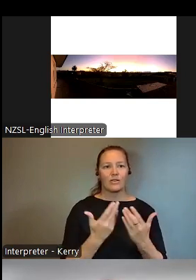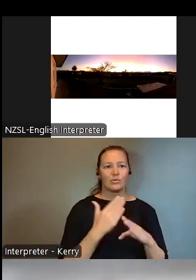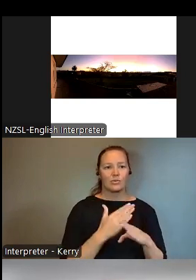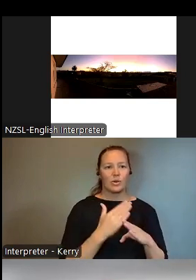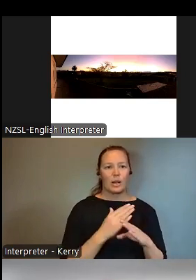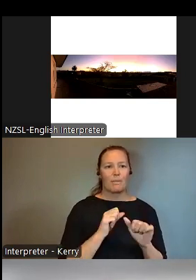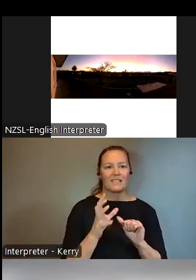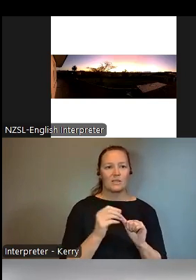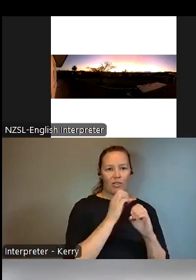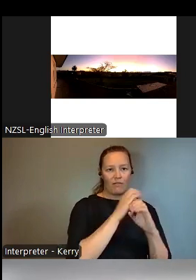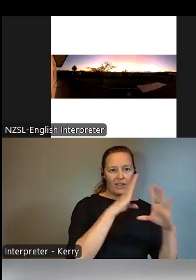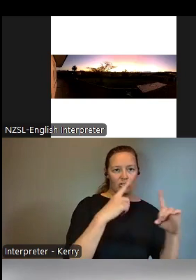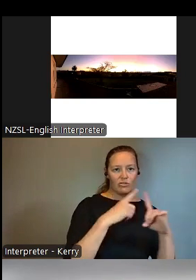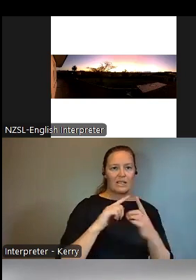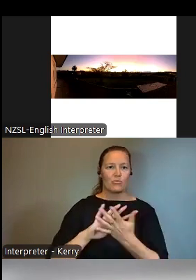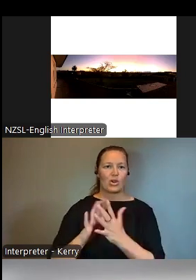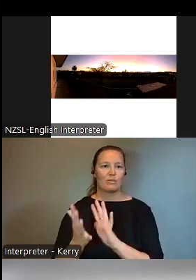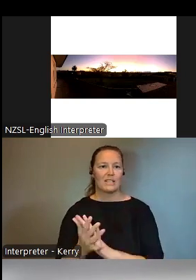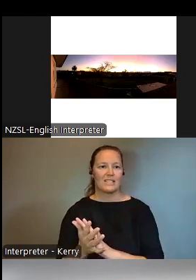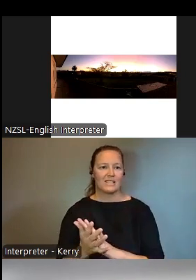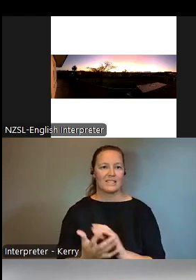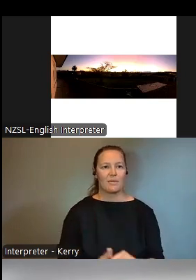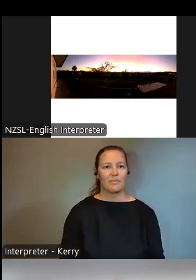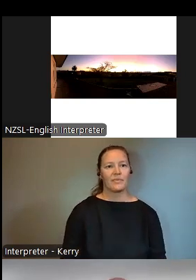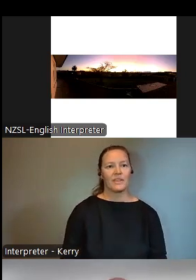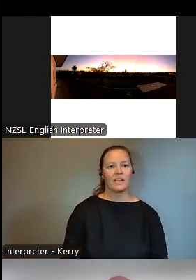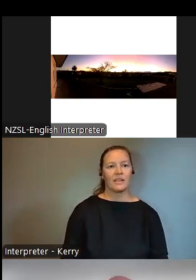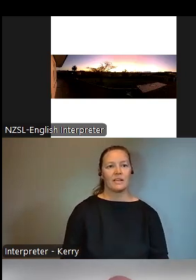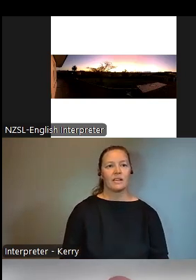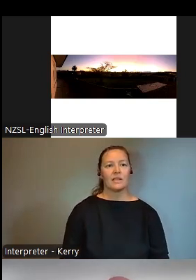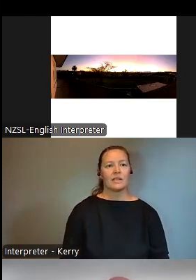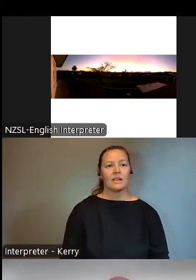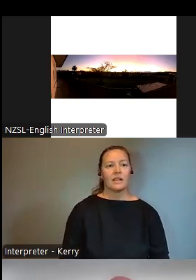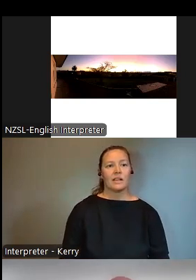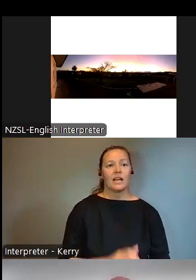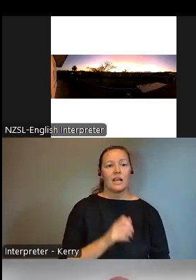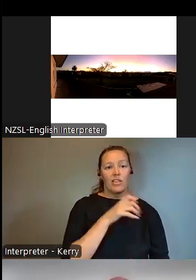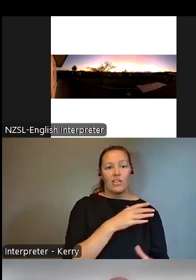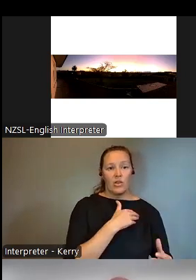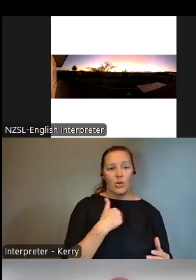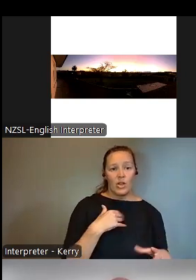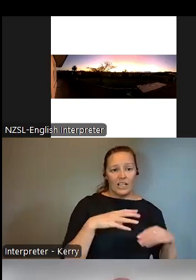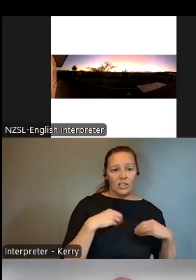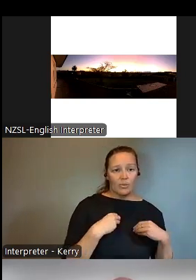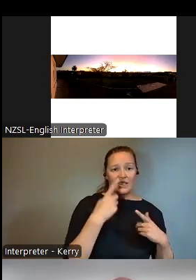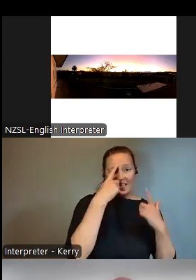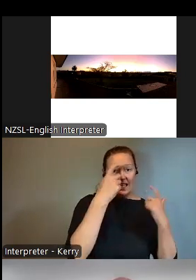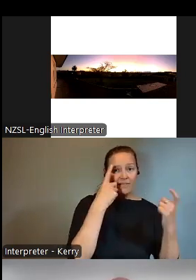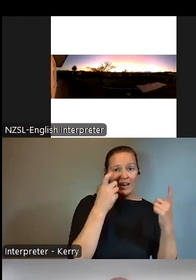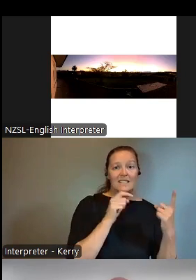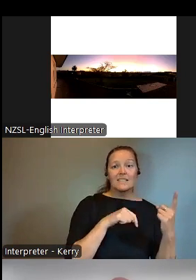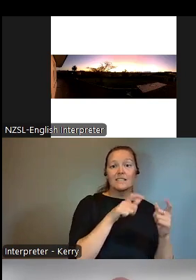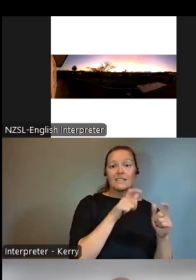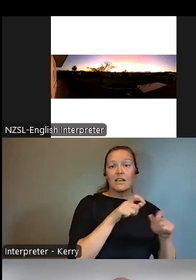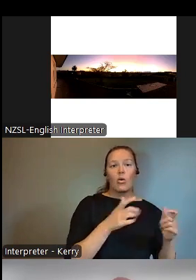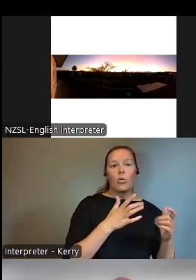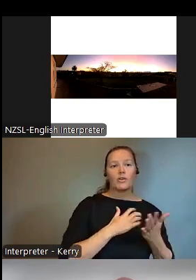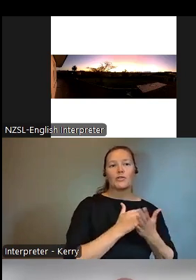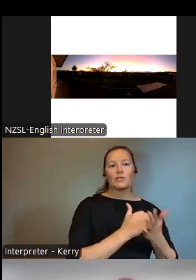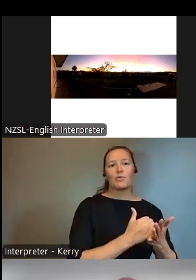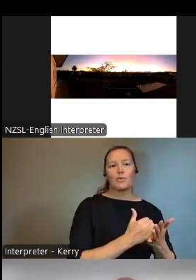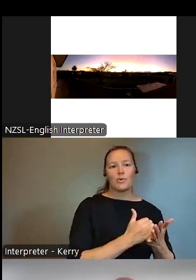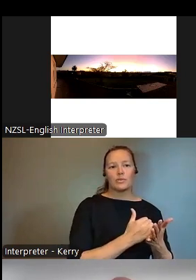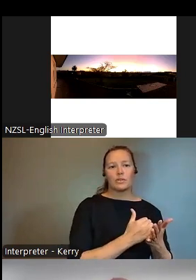with visionaries and pragmatists. The people who are the early adopters and the innovators, we probably want to support them